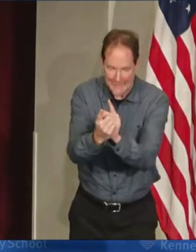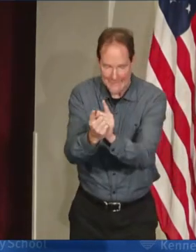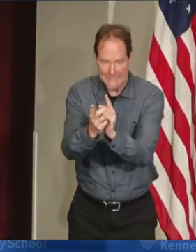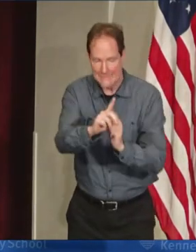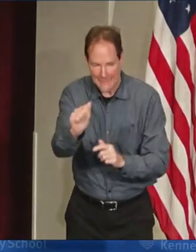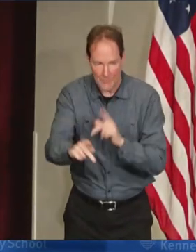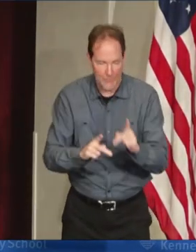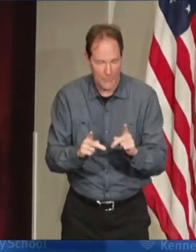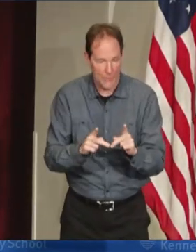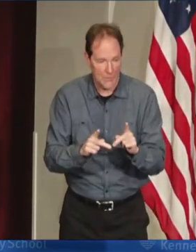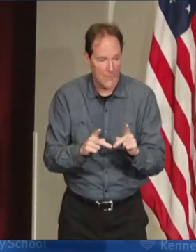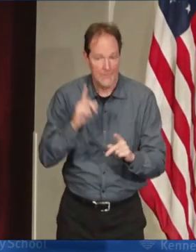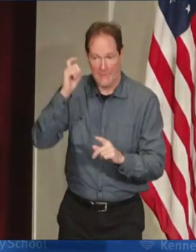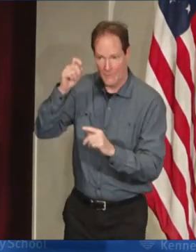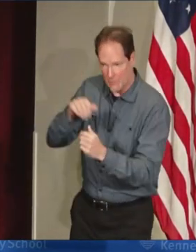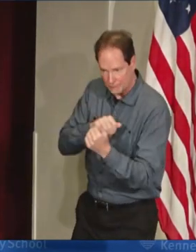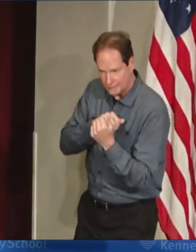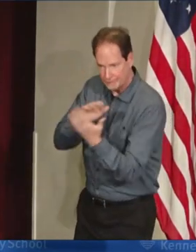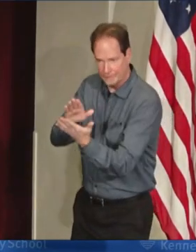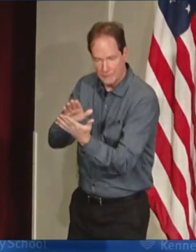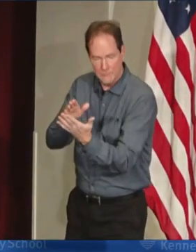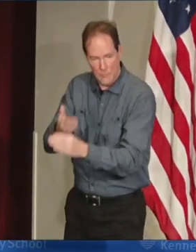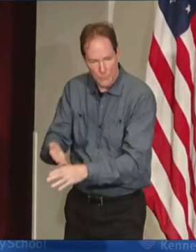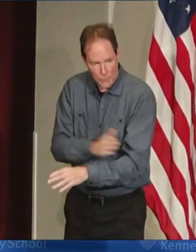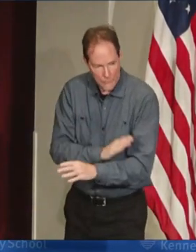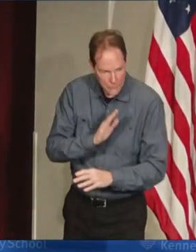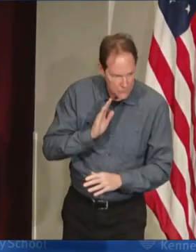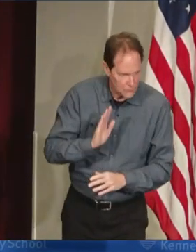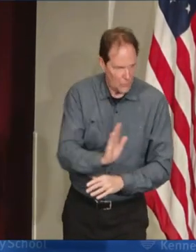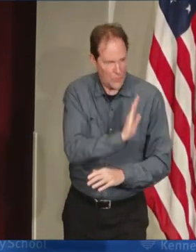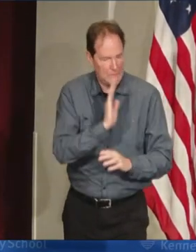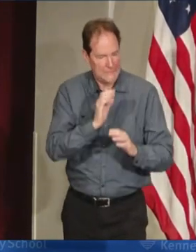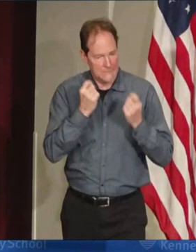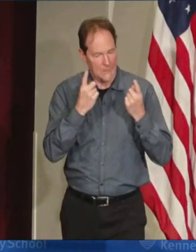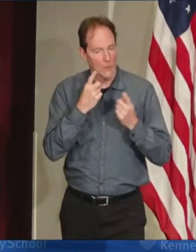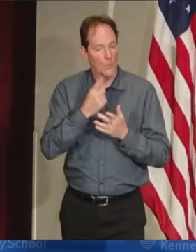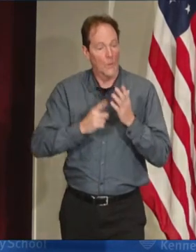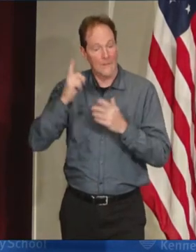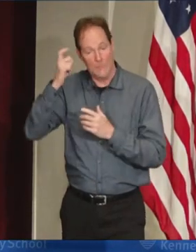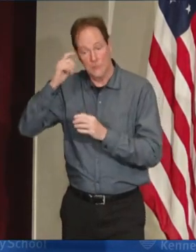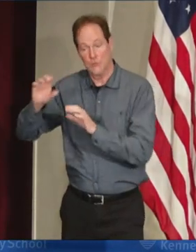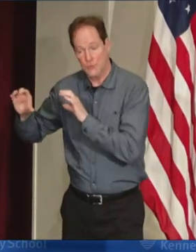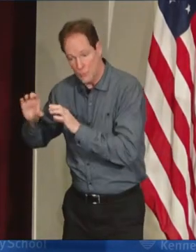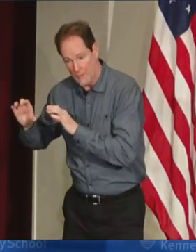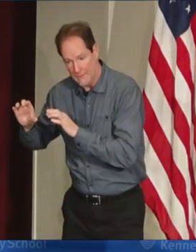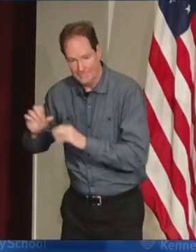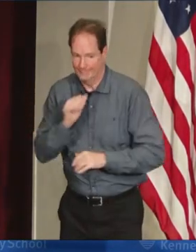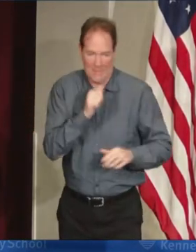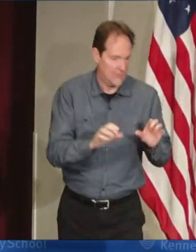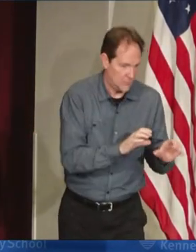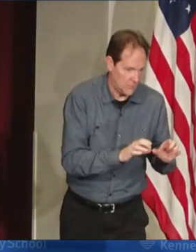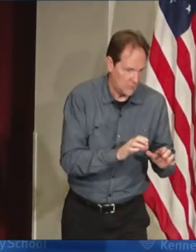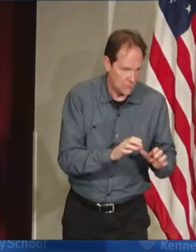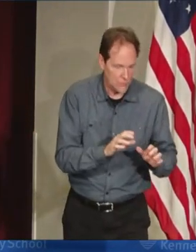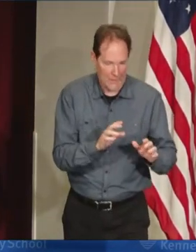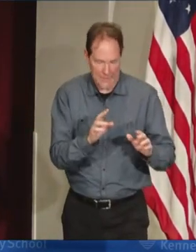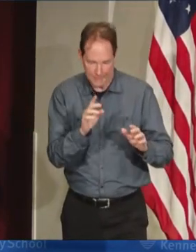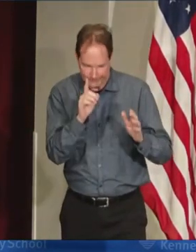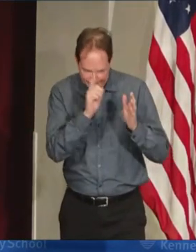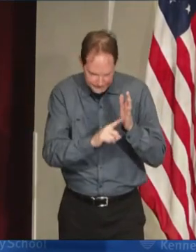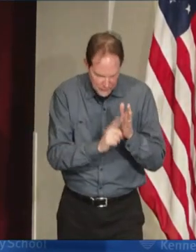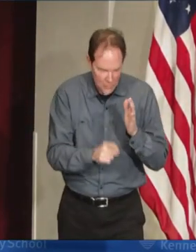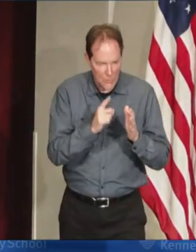government, to really get a better understanding of what government is or isn't doing, to be able to look at what can be done to